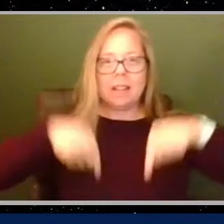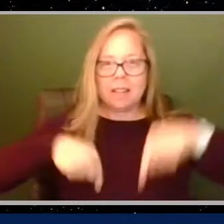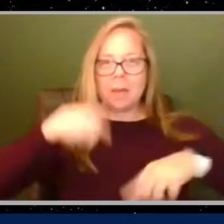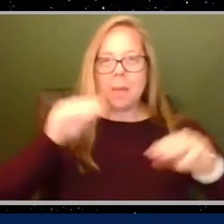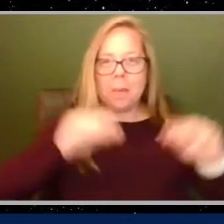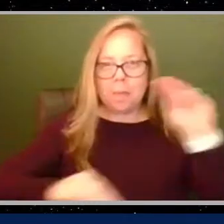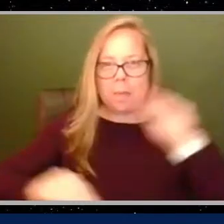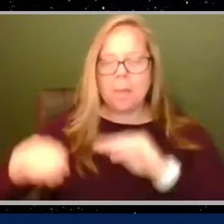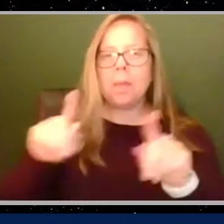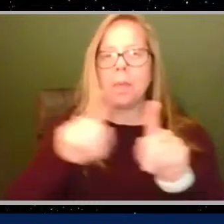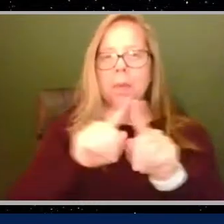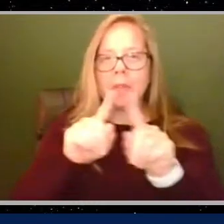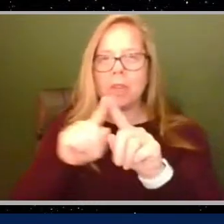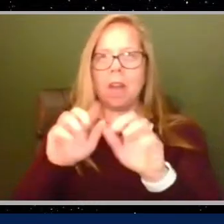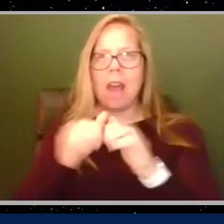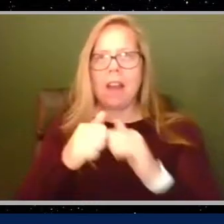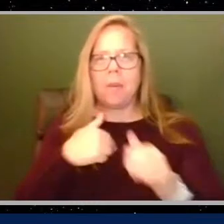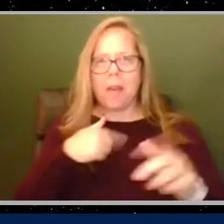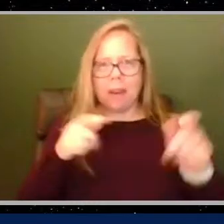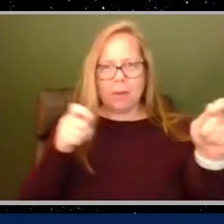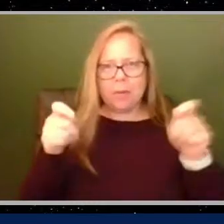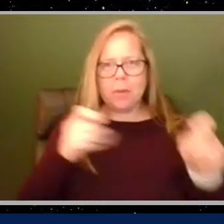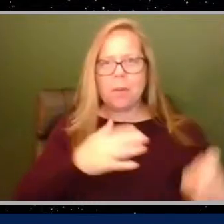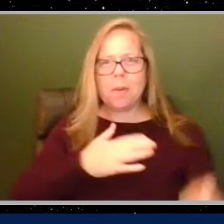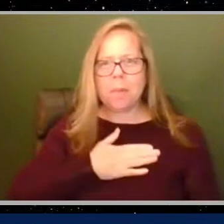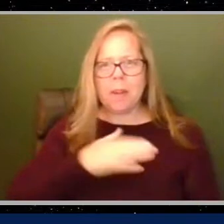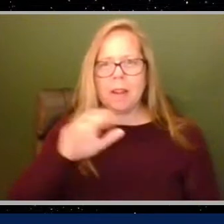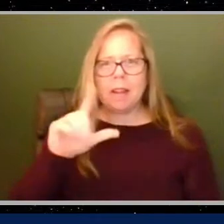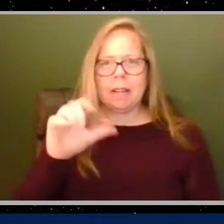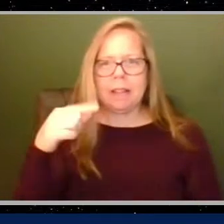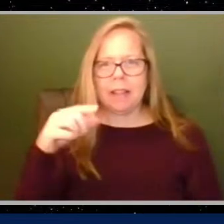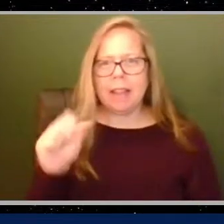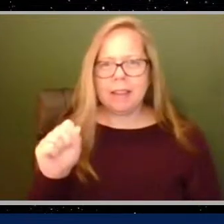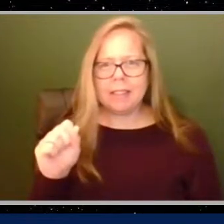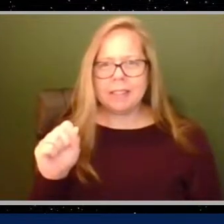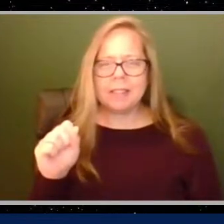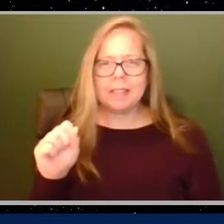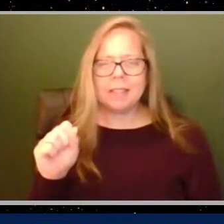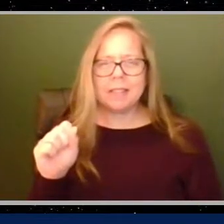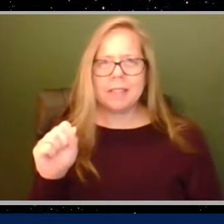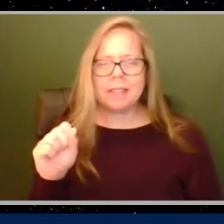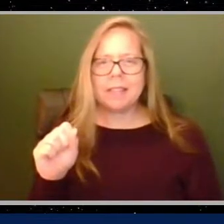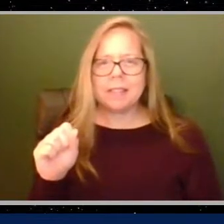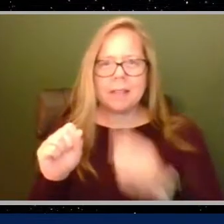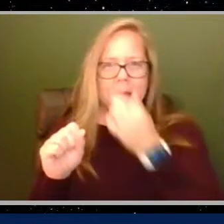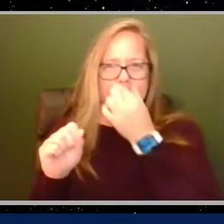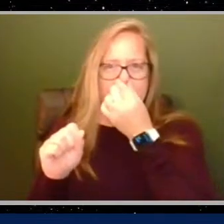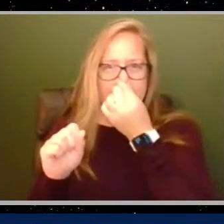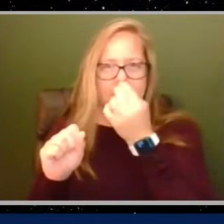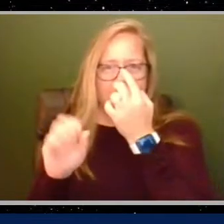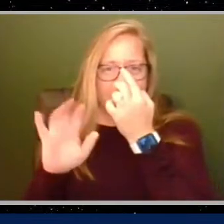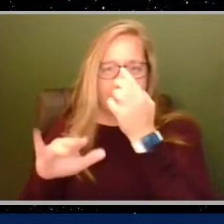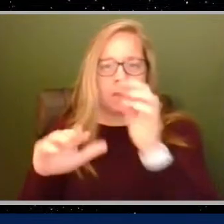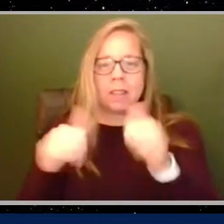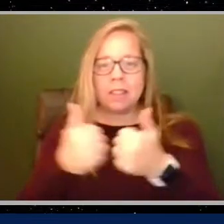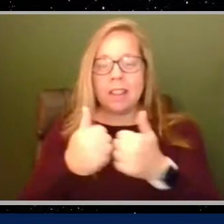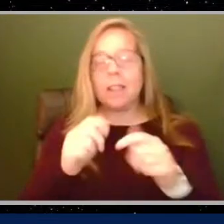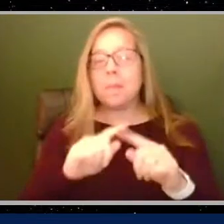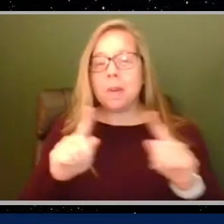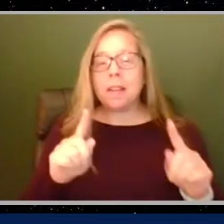keep them, I guess, tamed, for lack of a better word? But yeah, it really opens